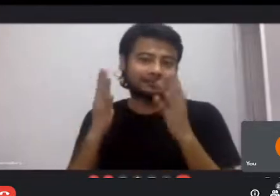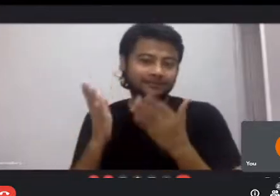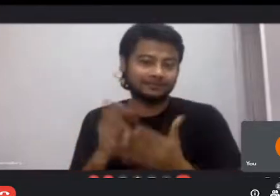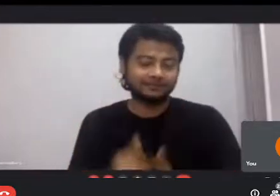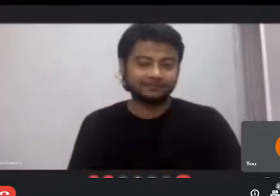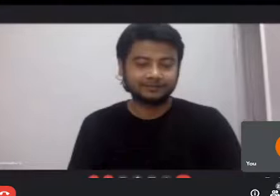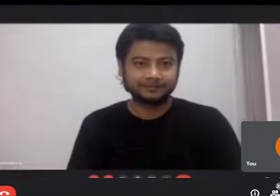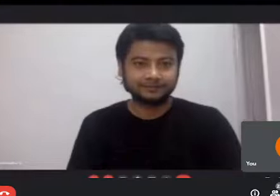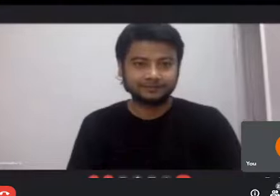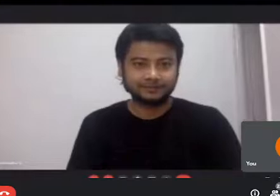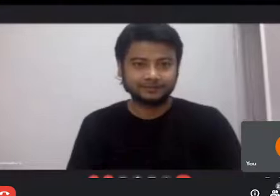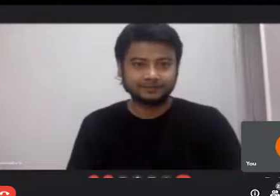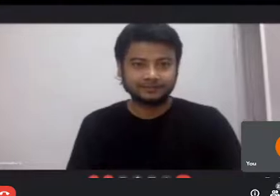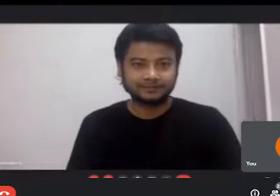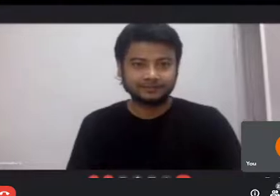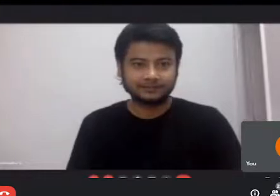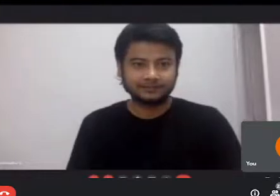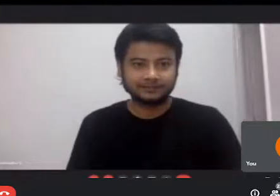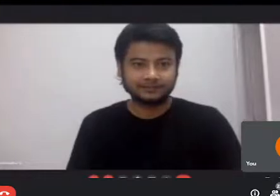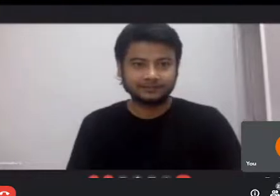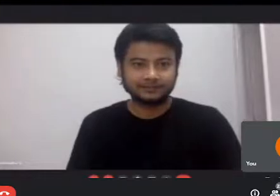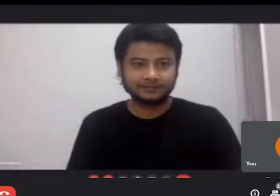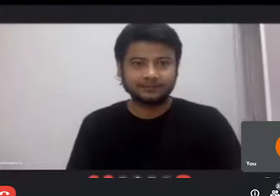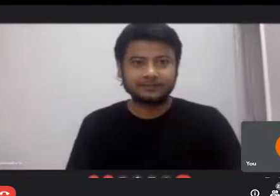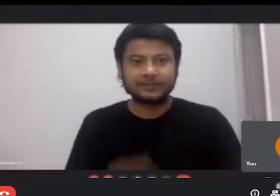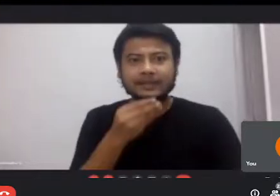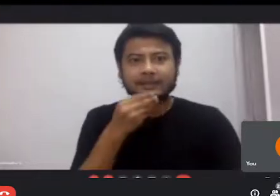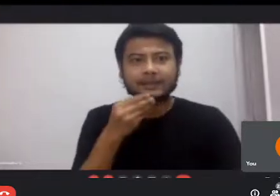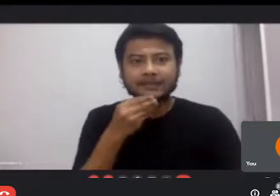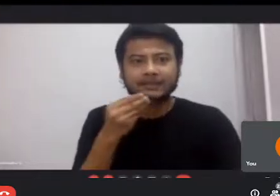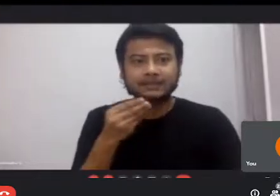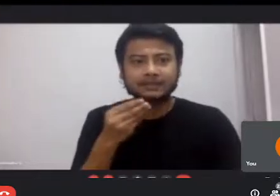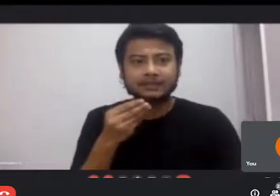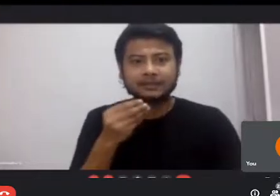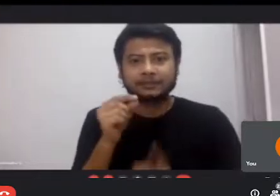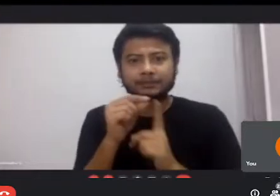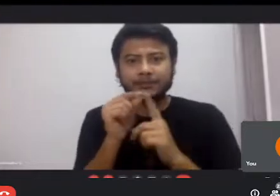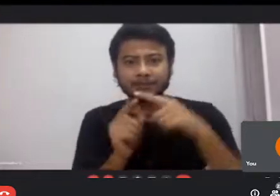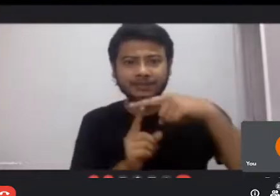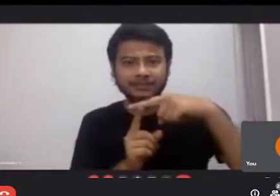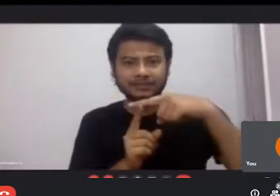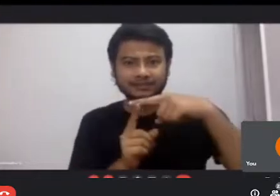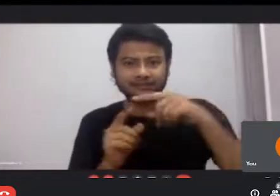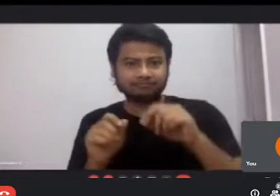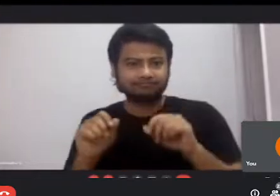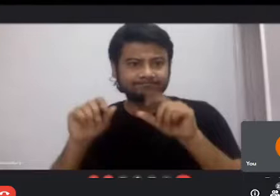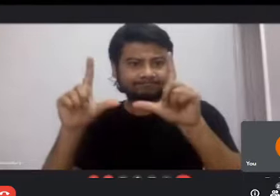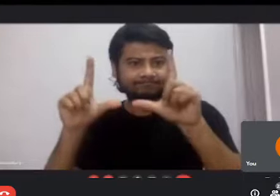Can I ask that the PowerPoint slides can be put in the screen?